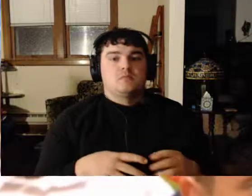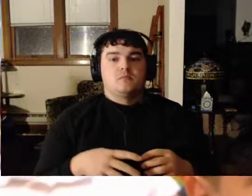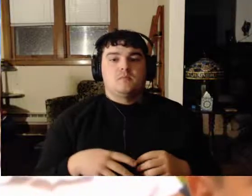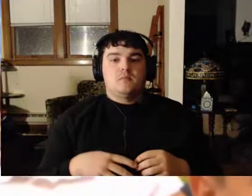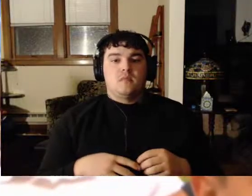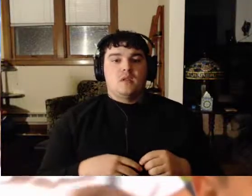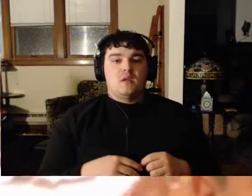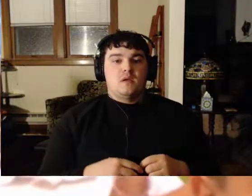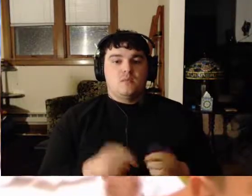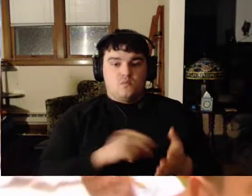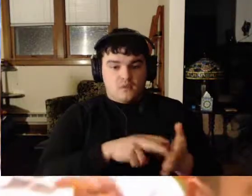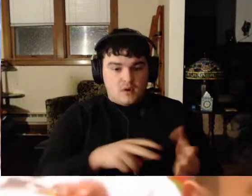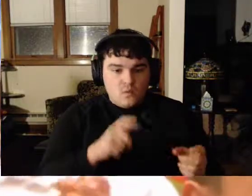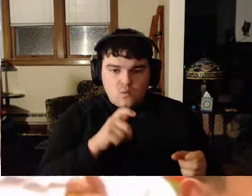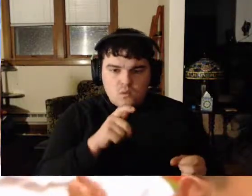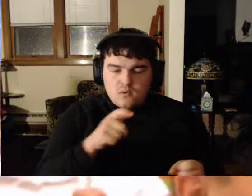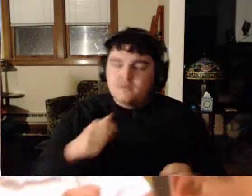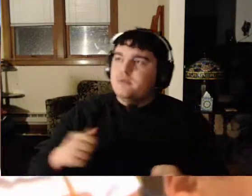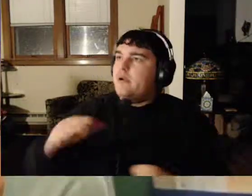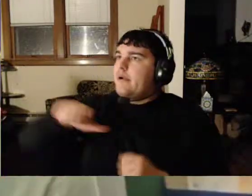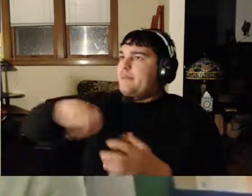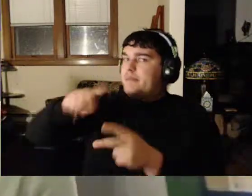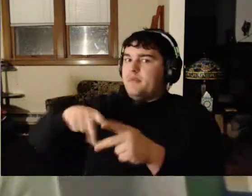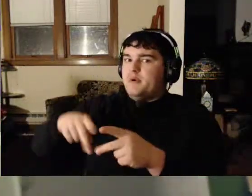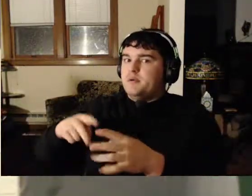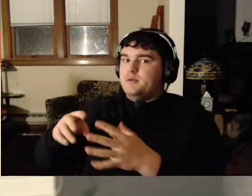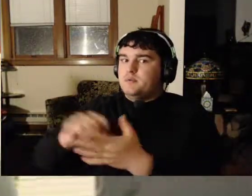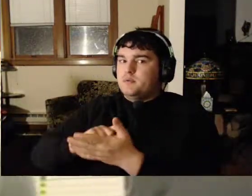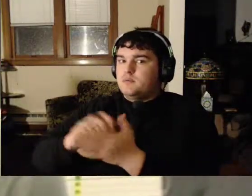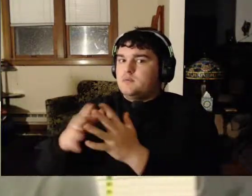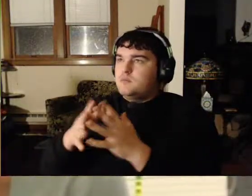plays football. That's what you got to put. What's your essential